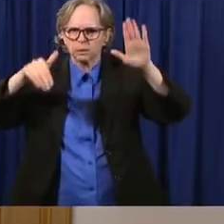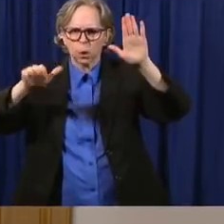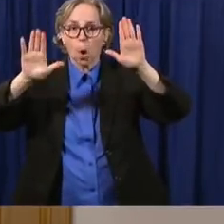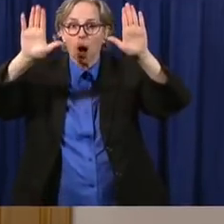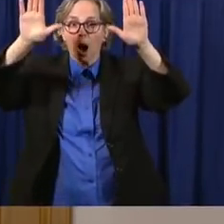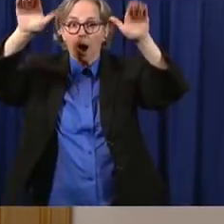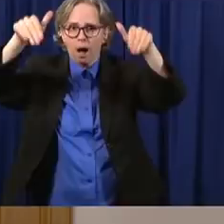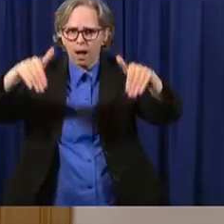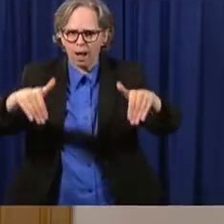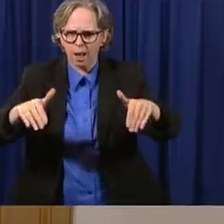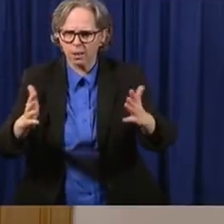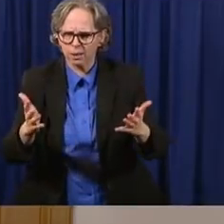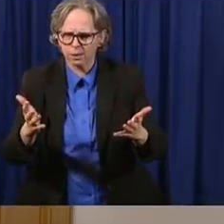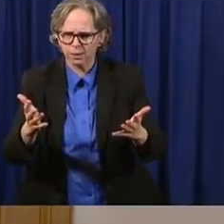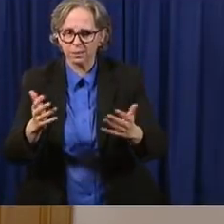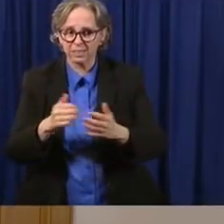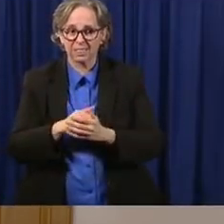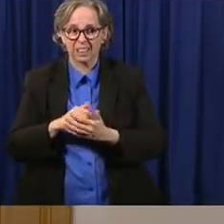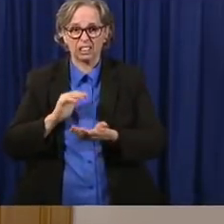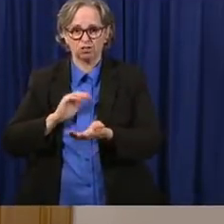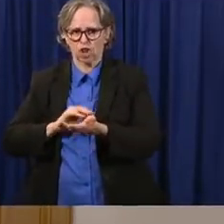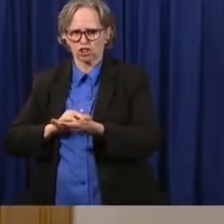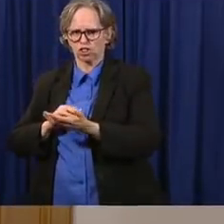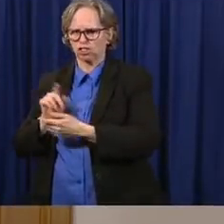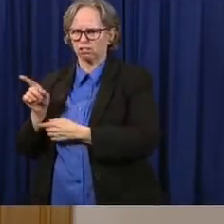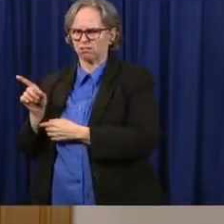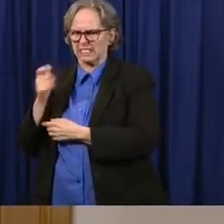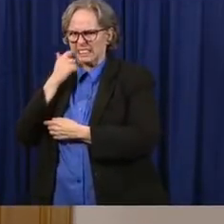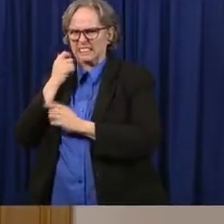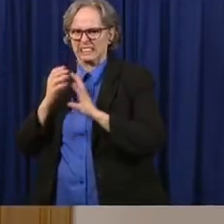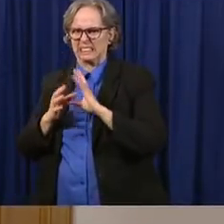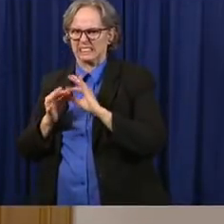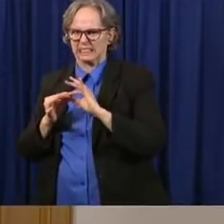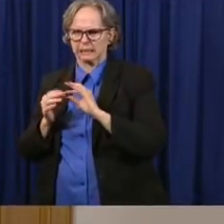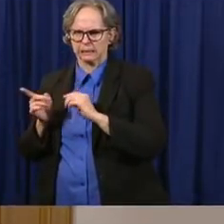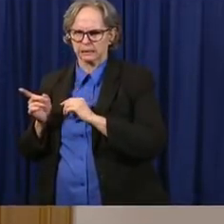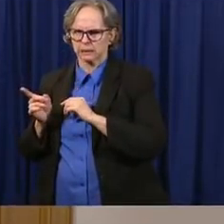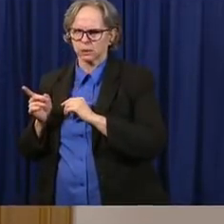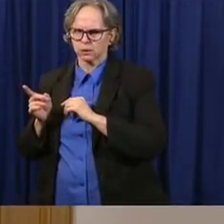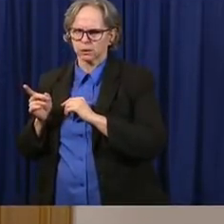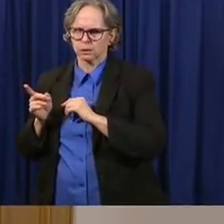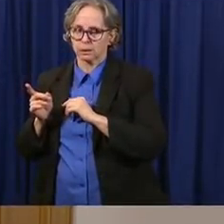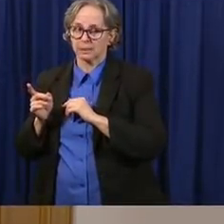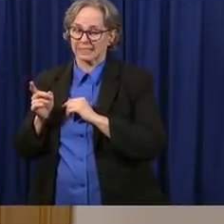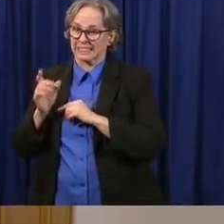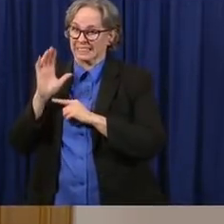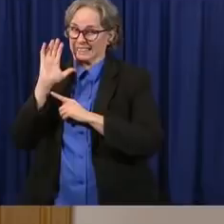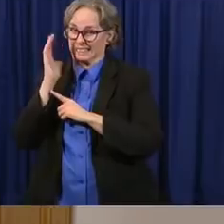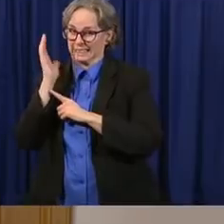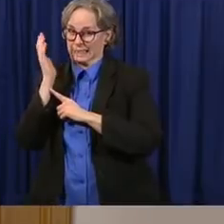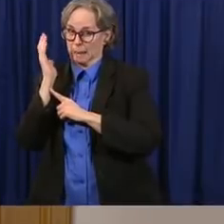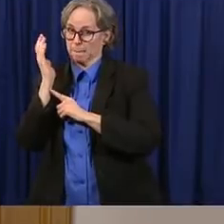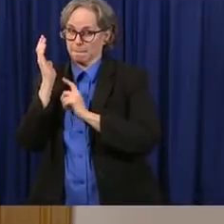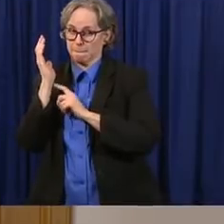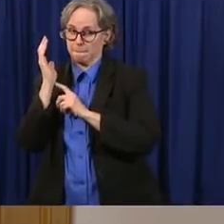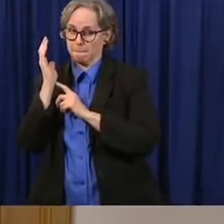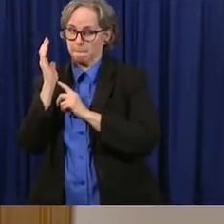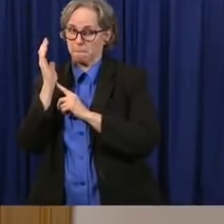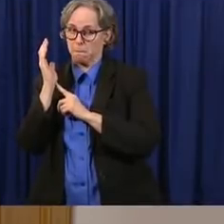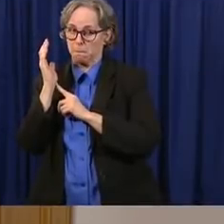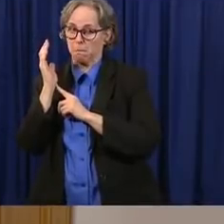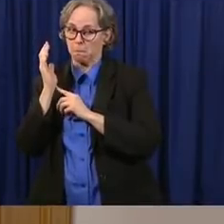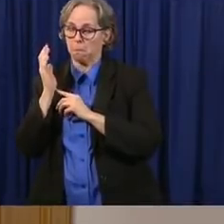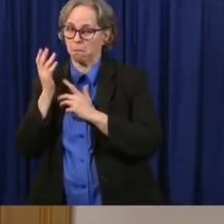just said, going into this, it would appear that we're maybe going up a little bit, but we've